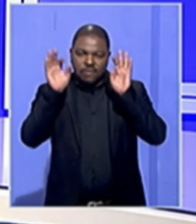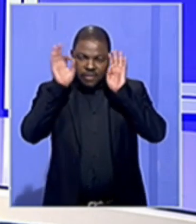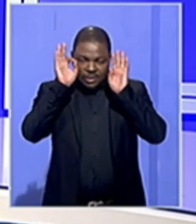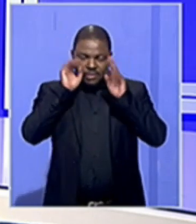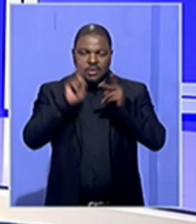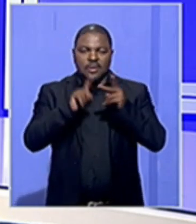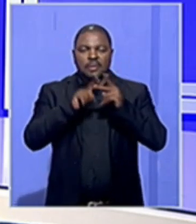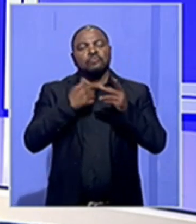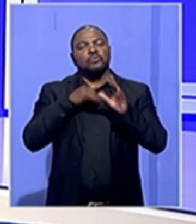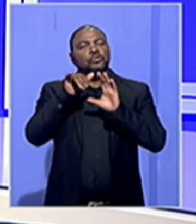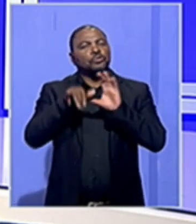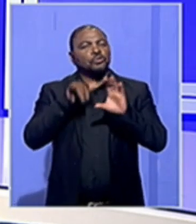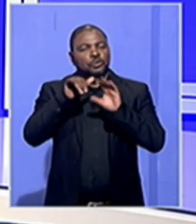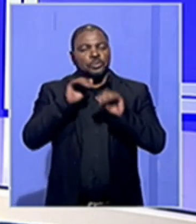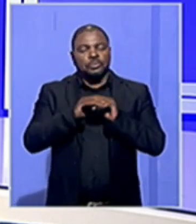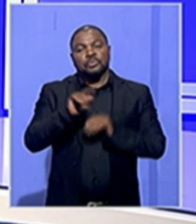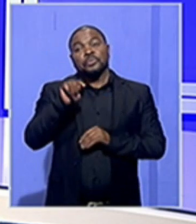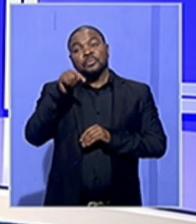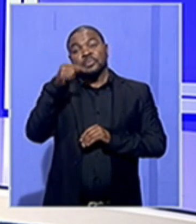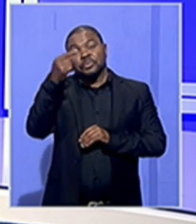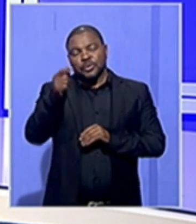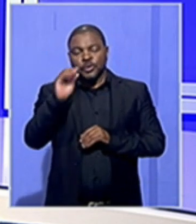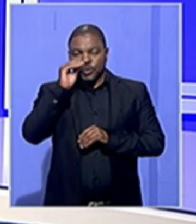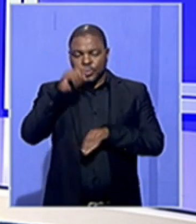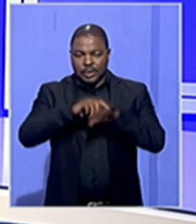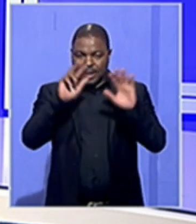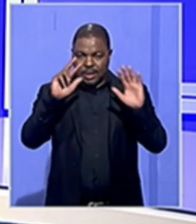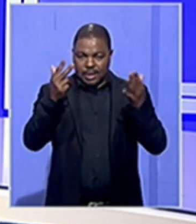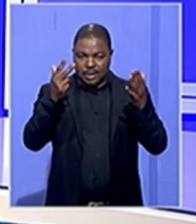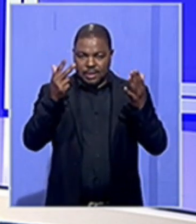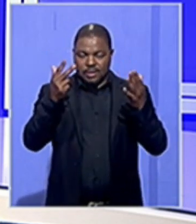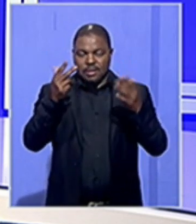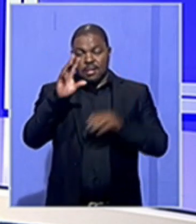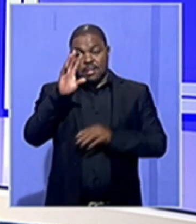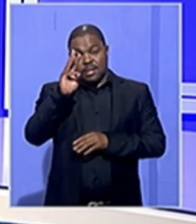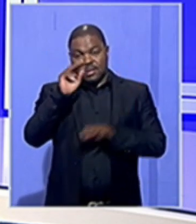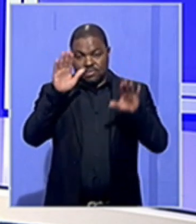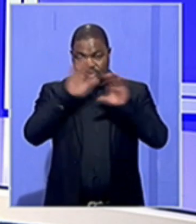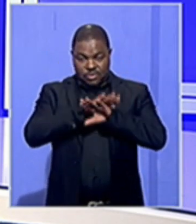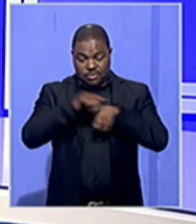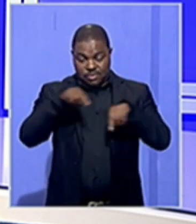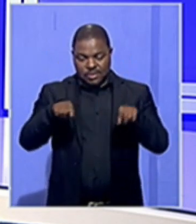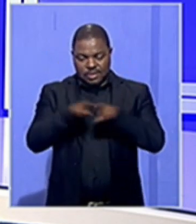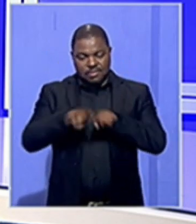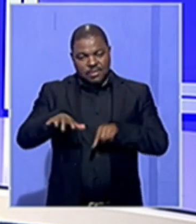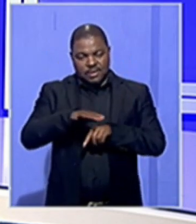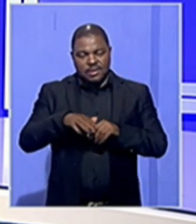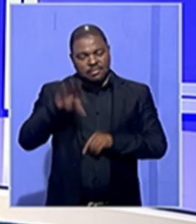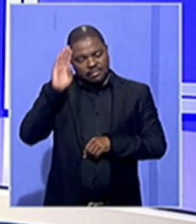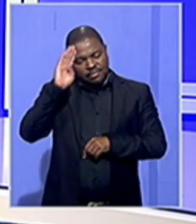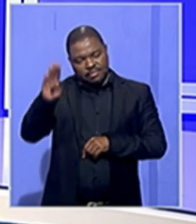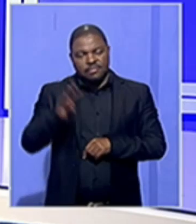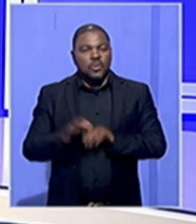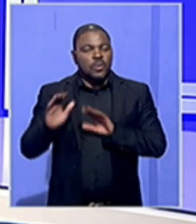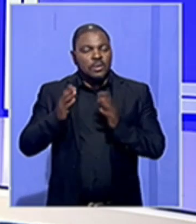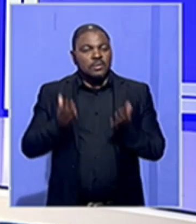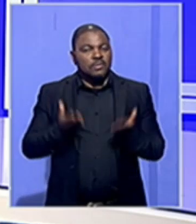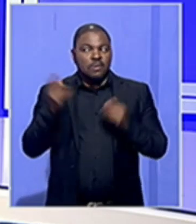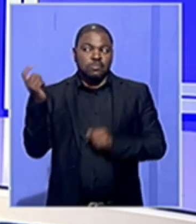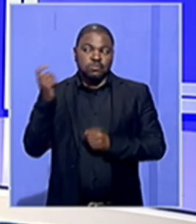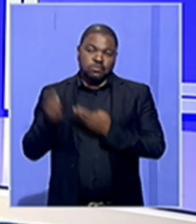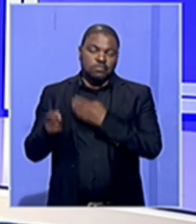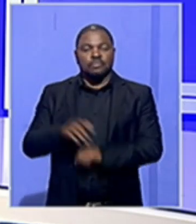YouTube. Tse di latelang dikgang ke tsa ura borobedi la bona maitsiboa gona mo kanaleng e. A nne boroko maemo a bosa a